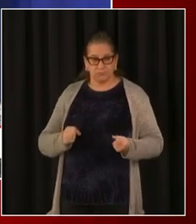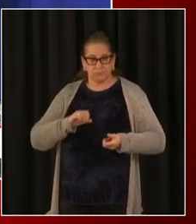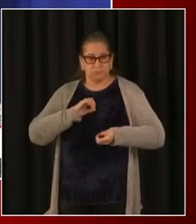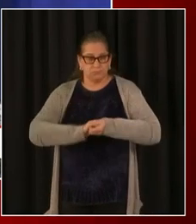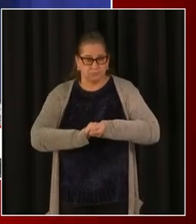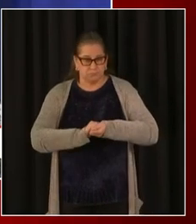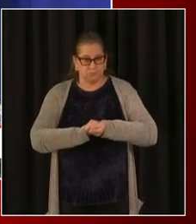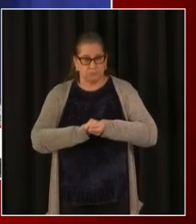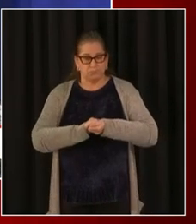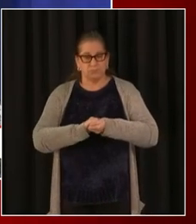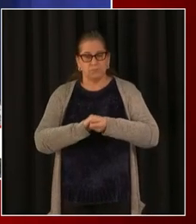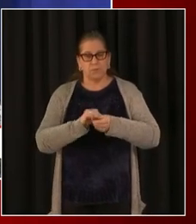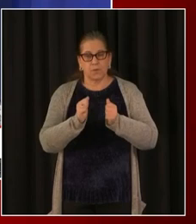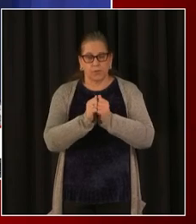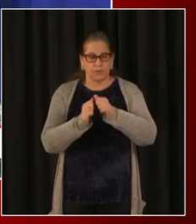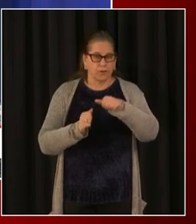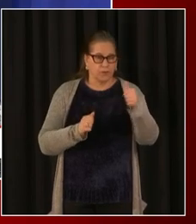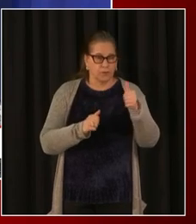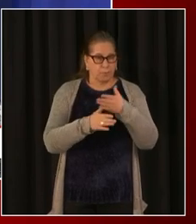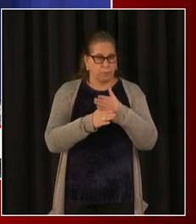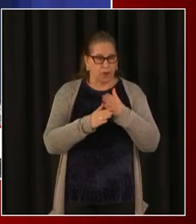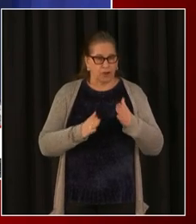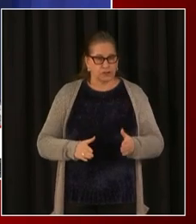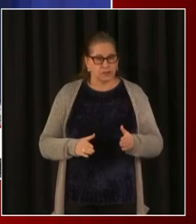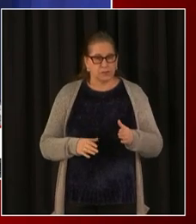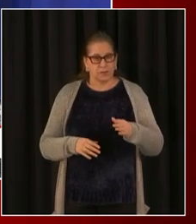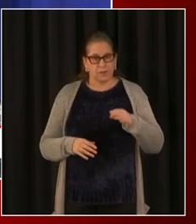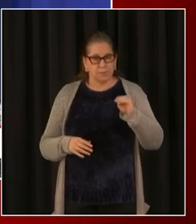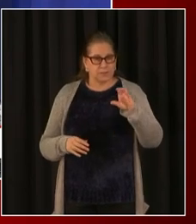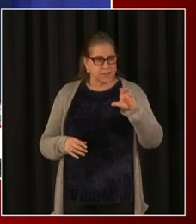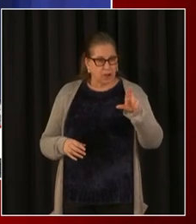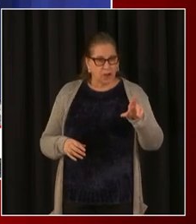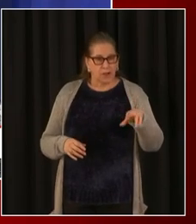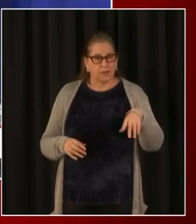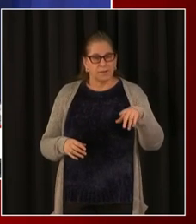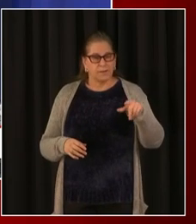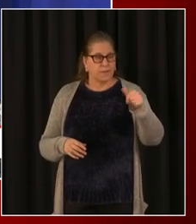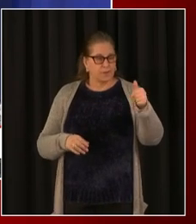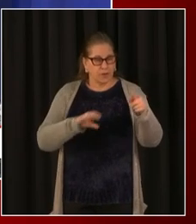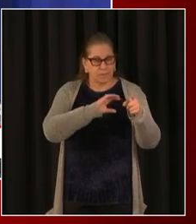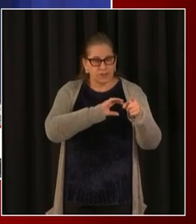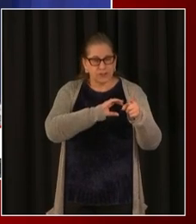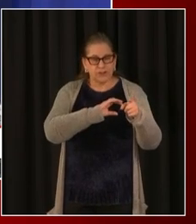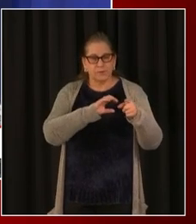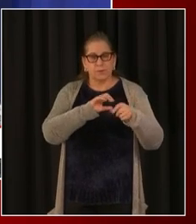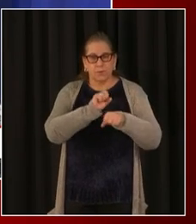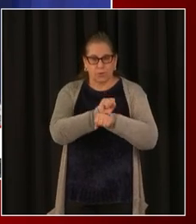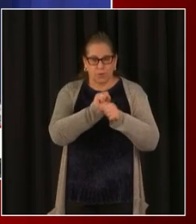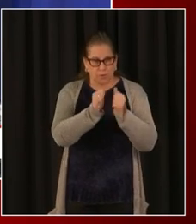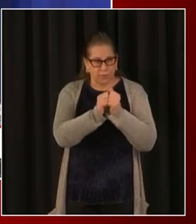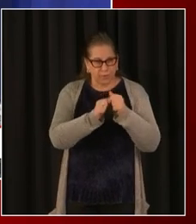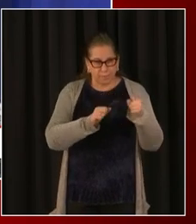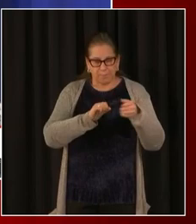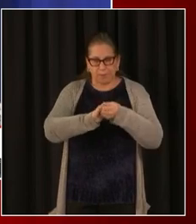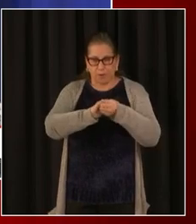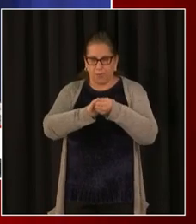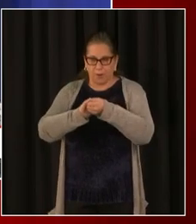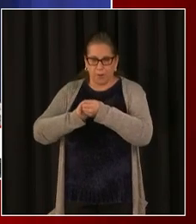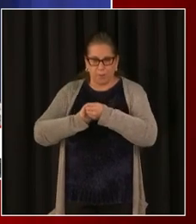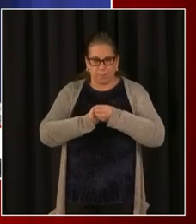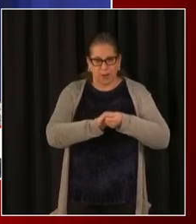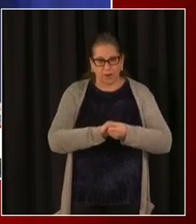the NCR, the other law enforcement agencies that were there with them. I have talked to officers who